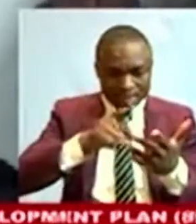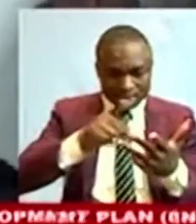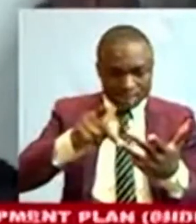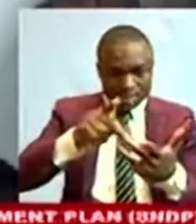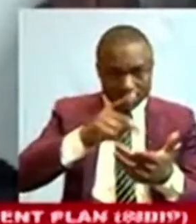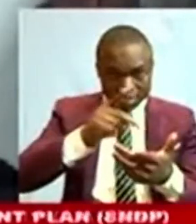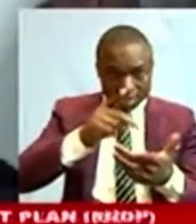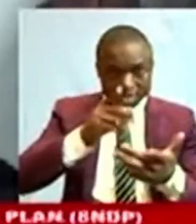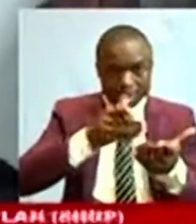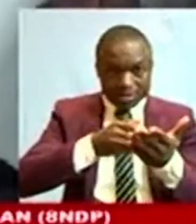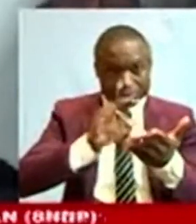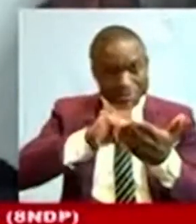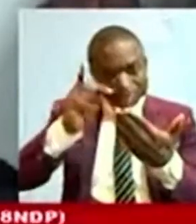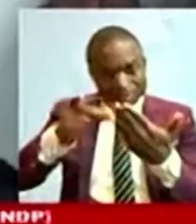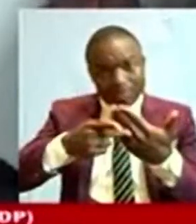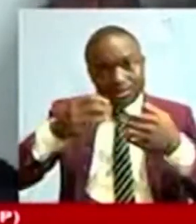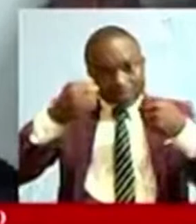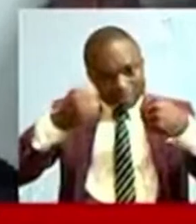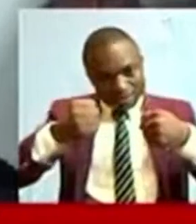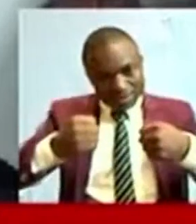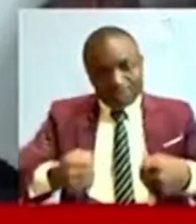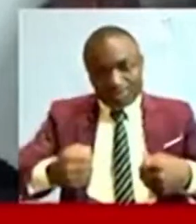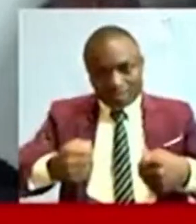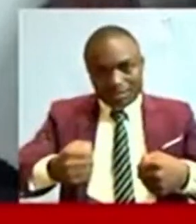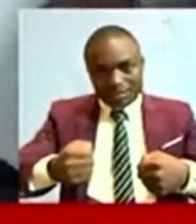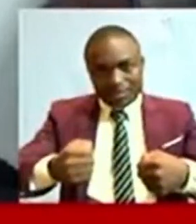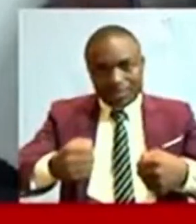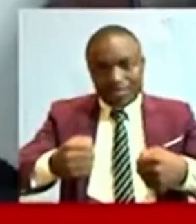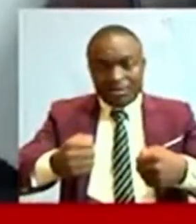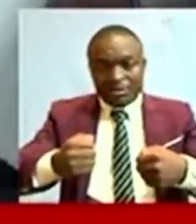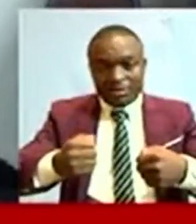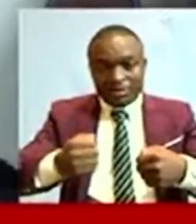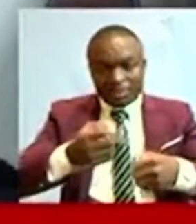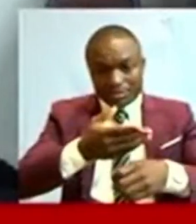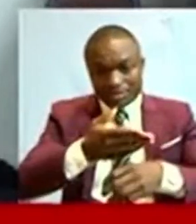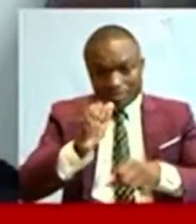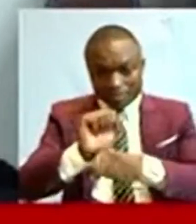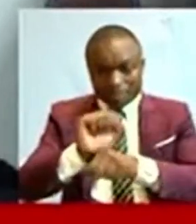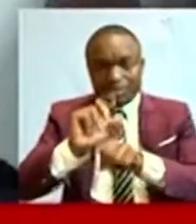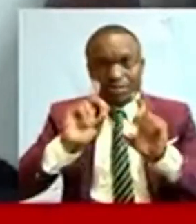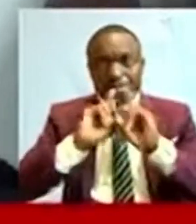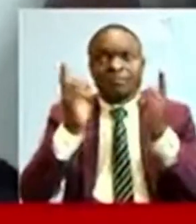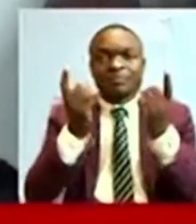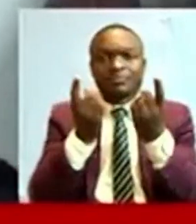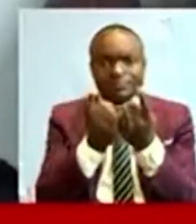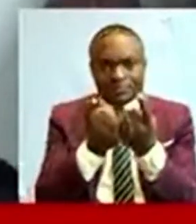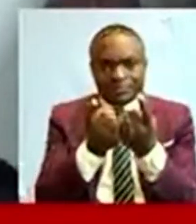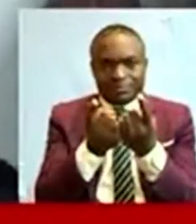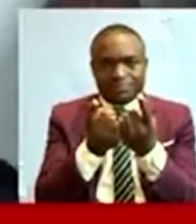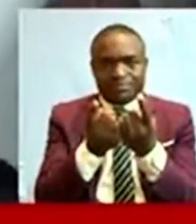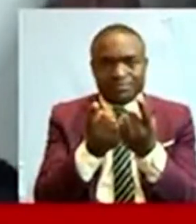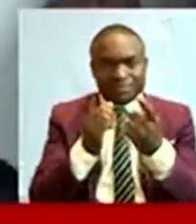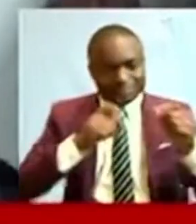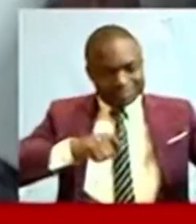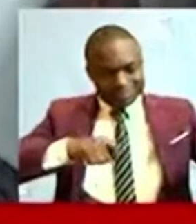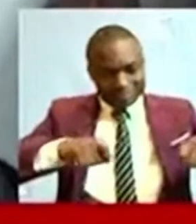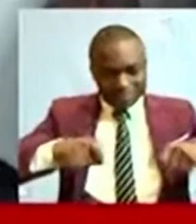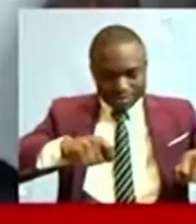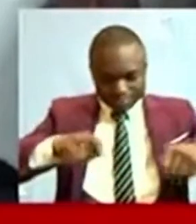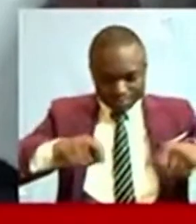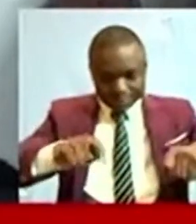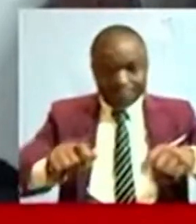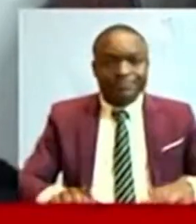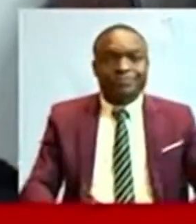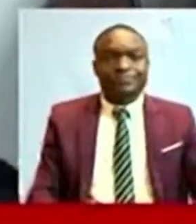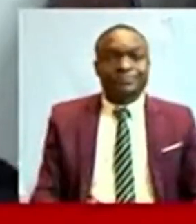program is aimed at strengthening capacity of the districts in epidemic preparedness and control.